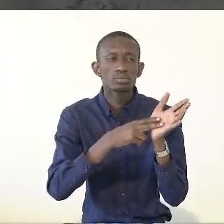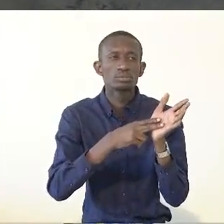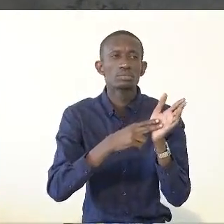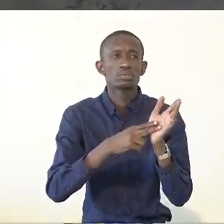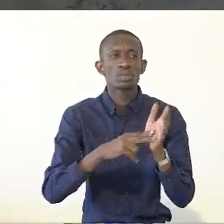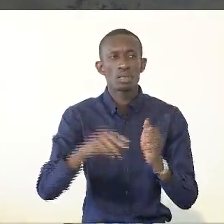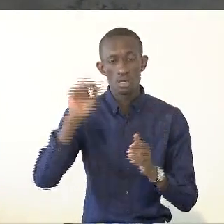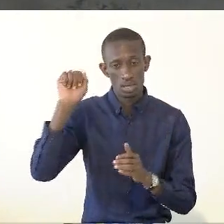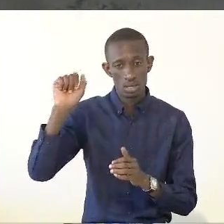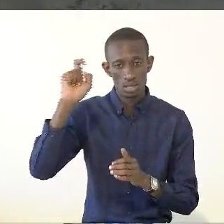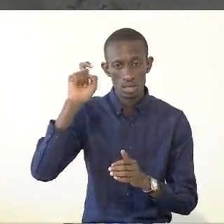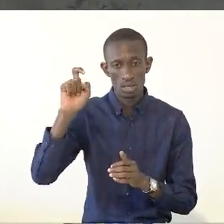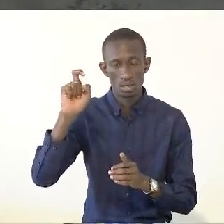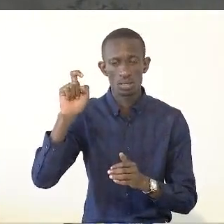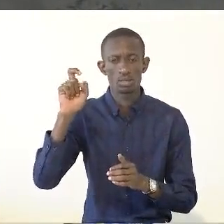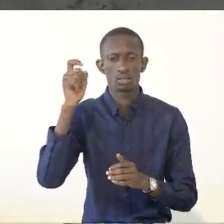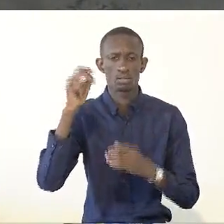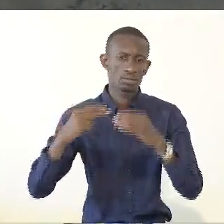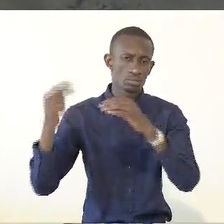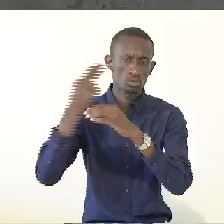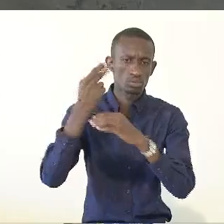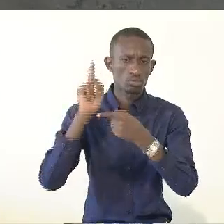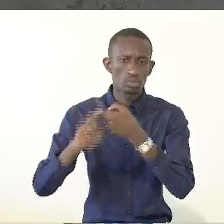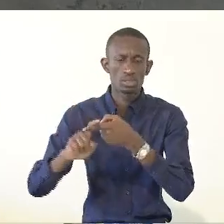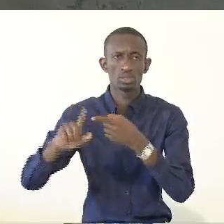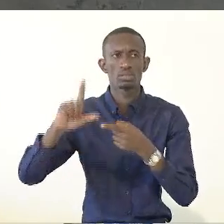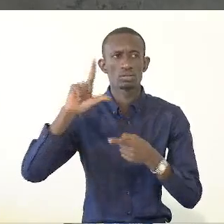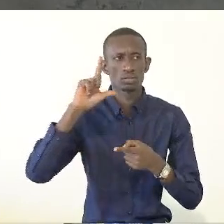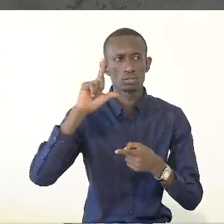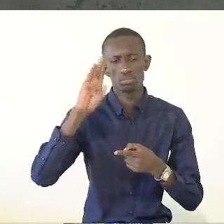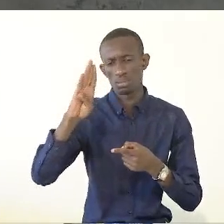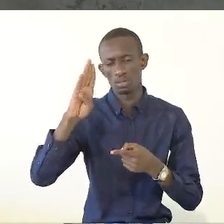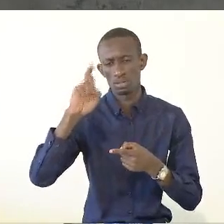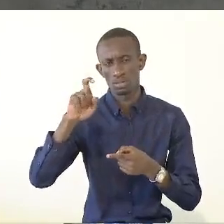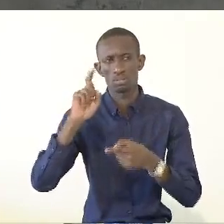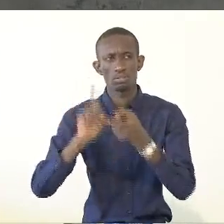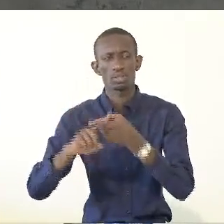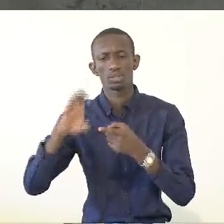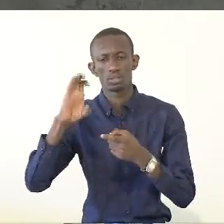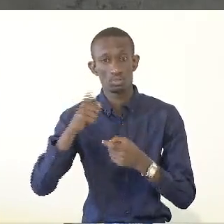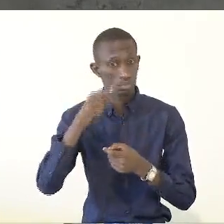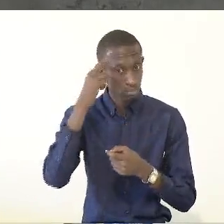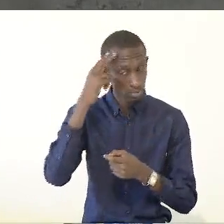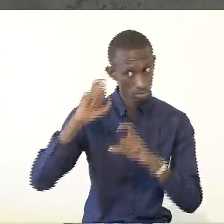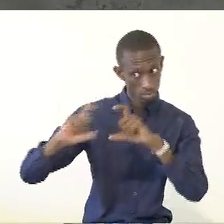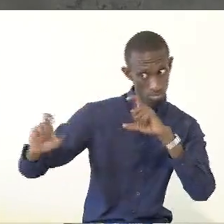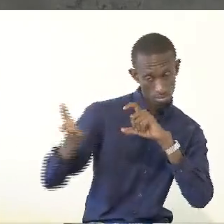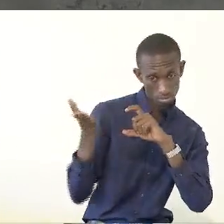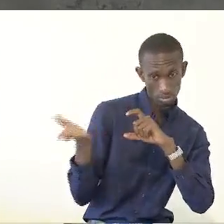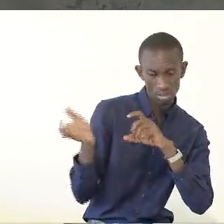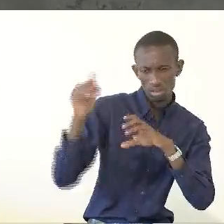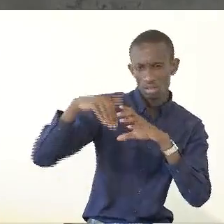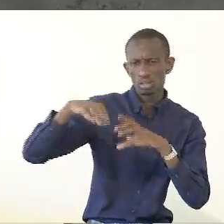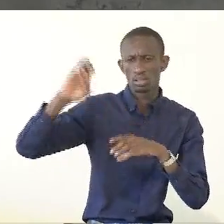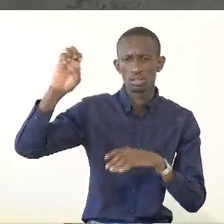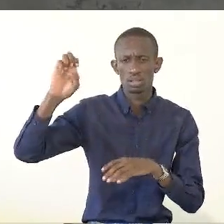plus c, you remember this is a general form of a quadratic function. And I